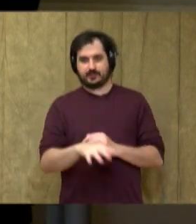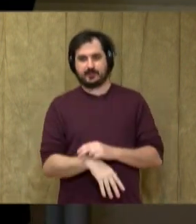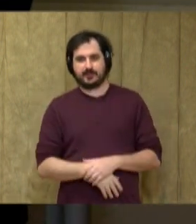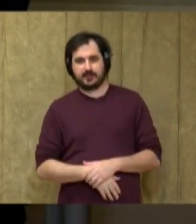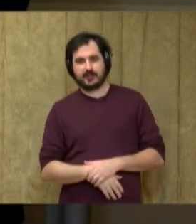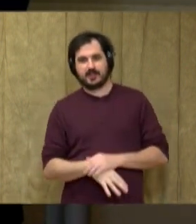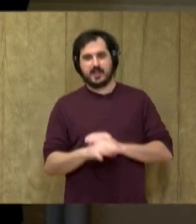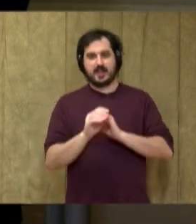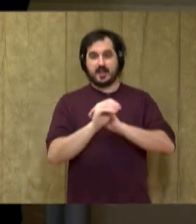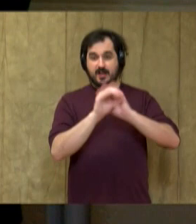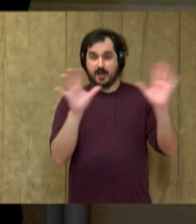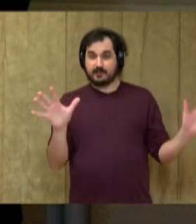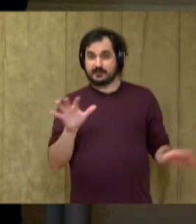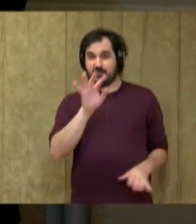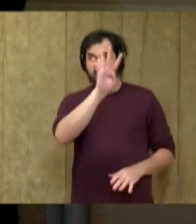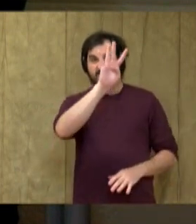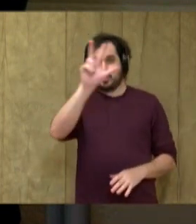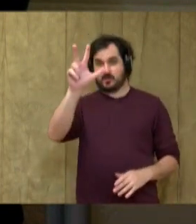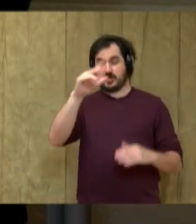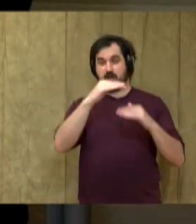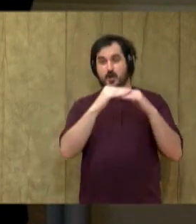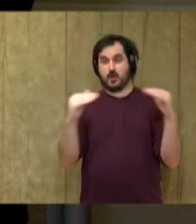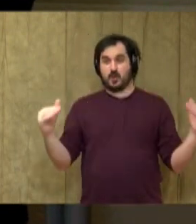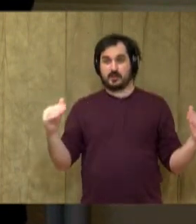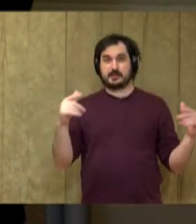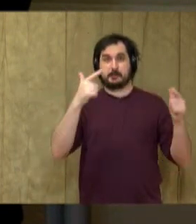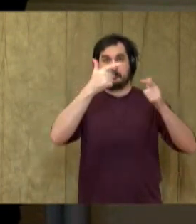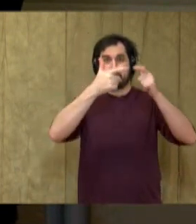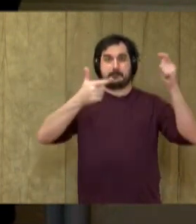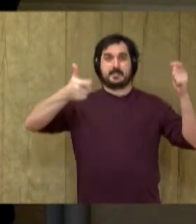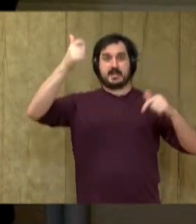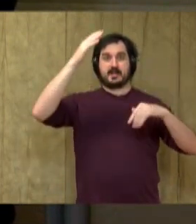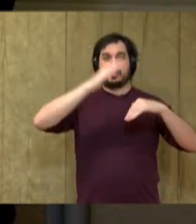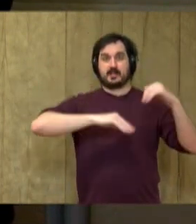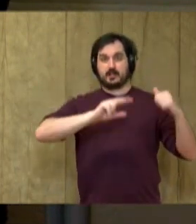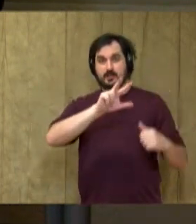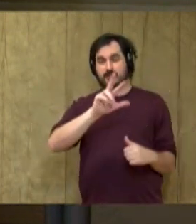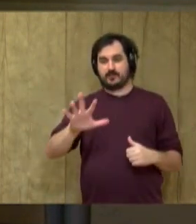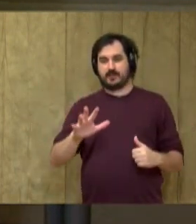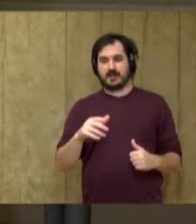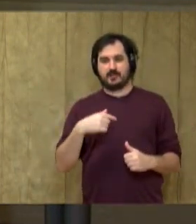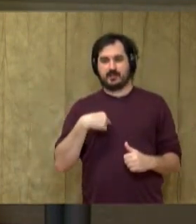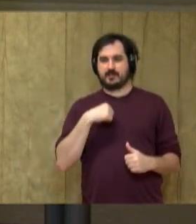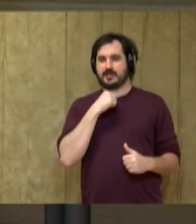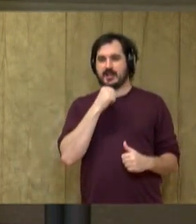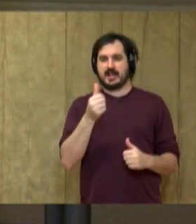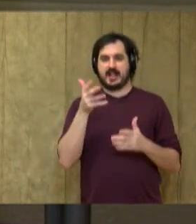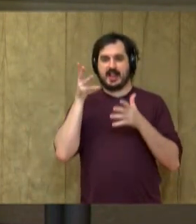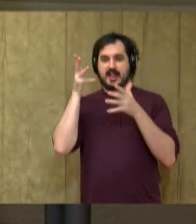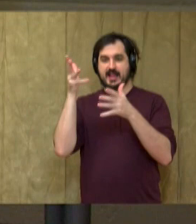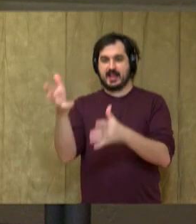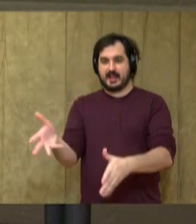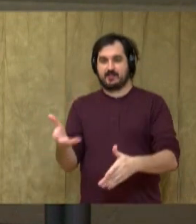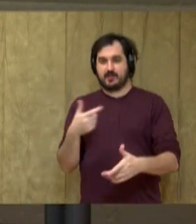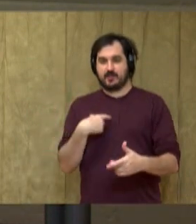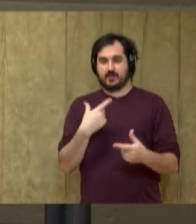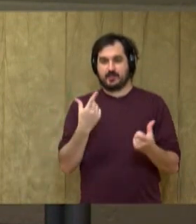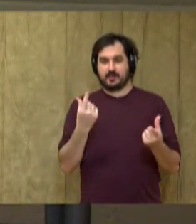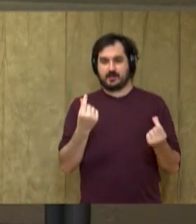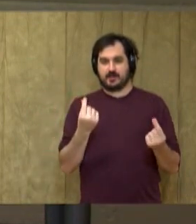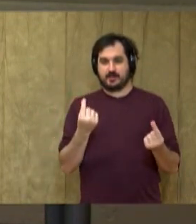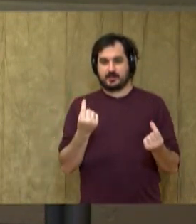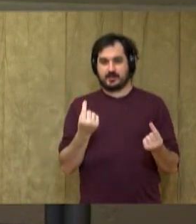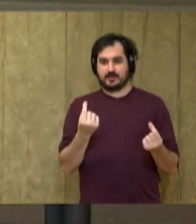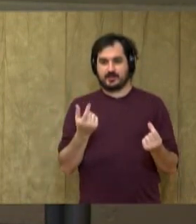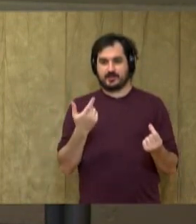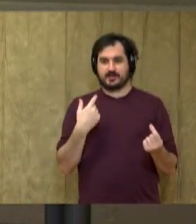obviously, 43 is bigger than 35, so I'm not going to leave it like that. So what I'm going to do is I'm going to move on over here